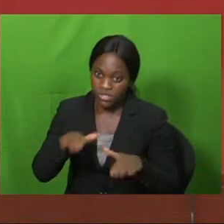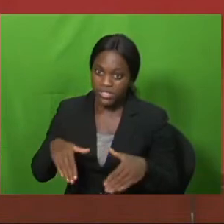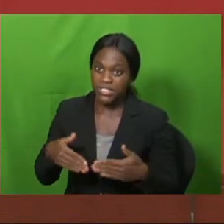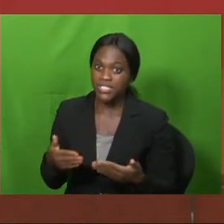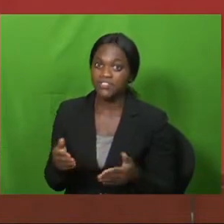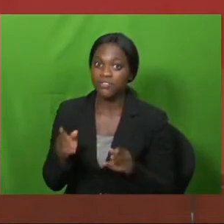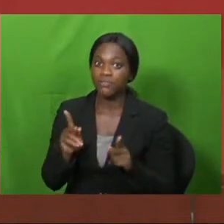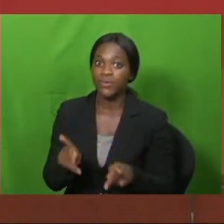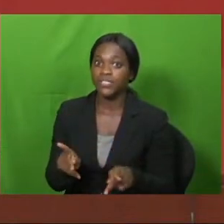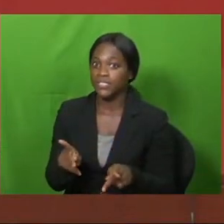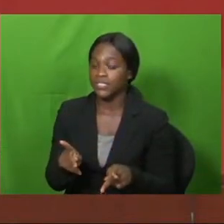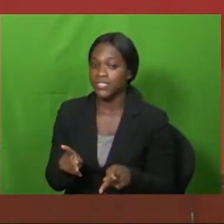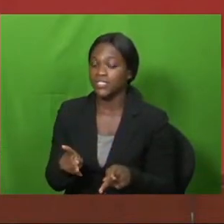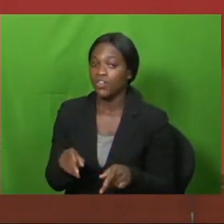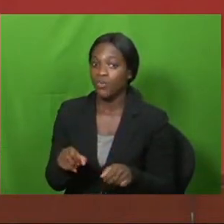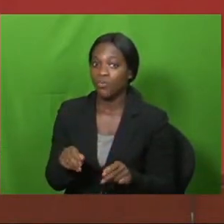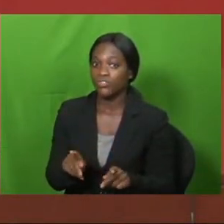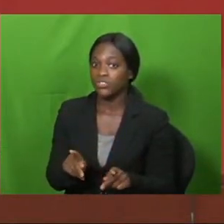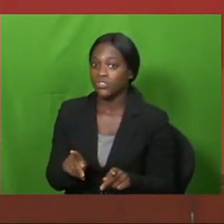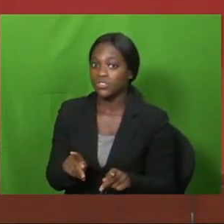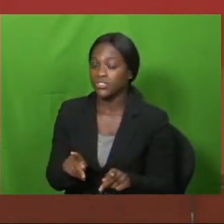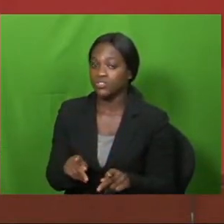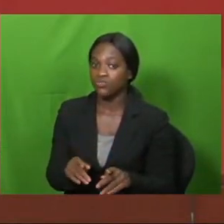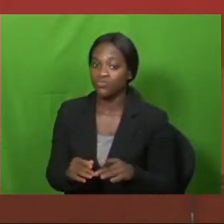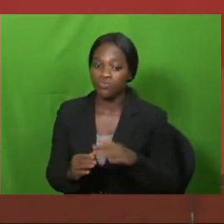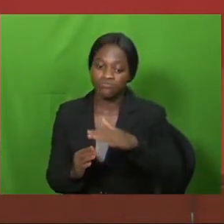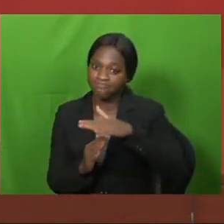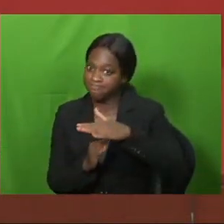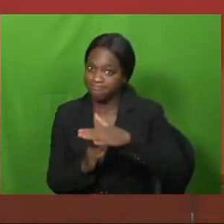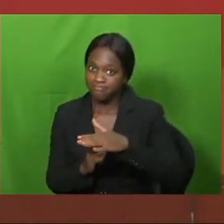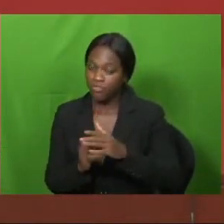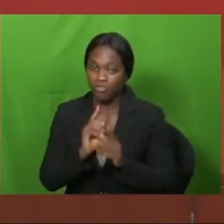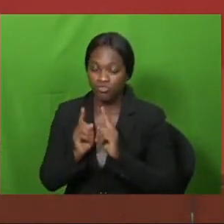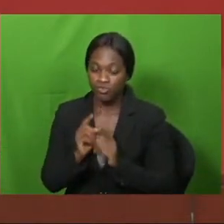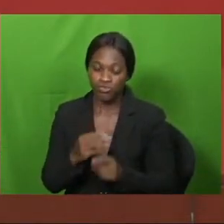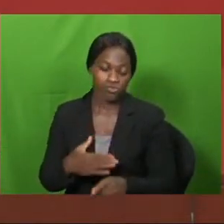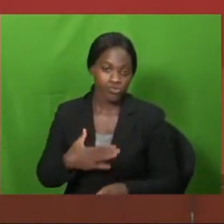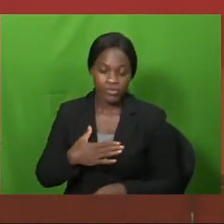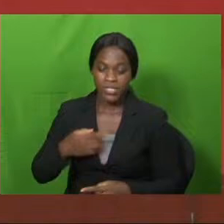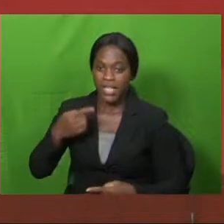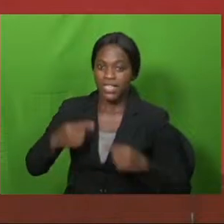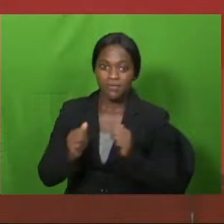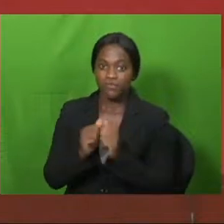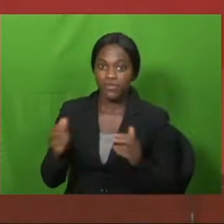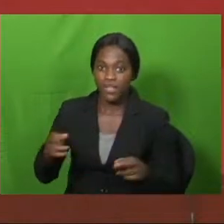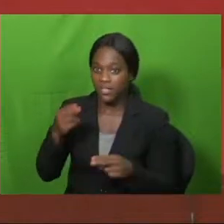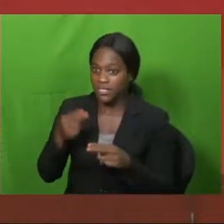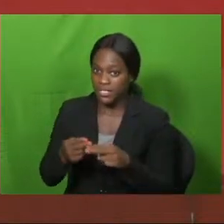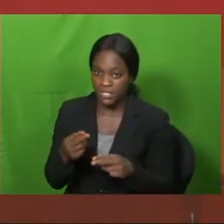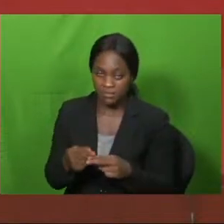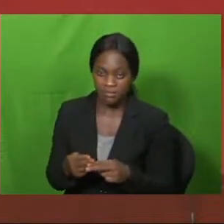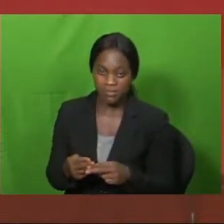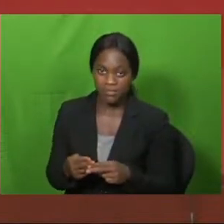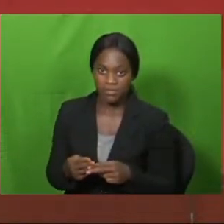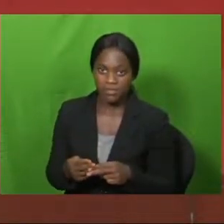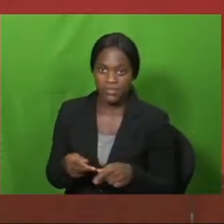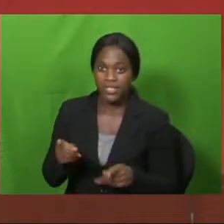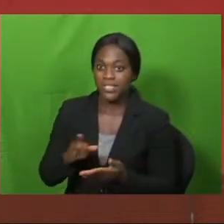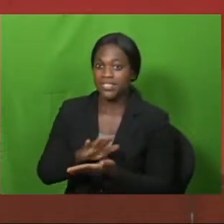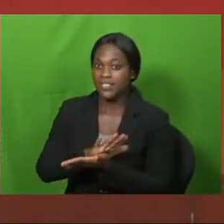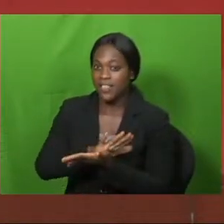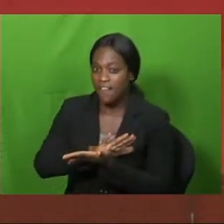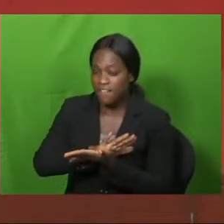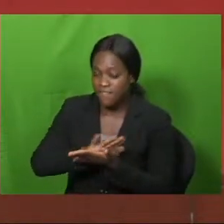the right of reply. So please debate without mentioning anybody's name. Let's be fair to each